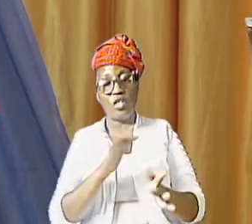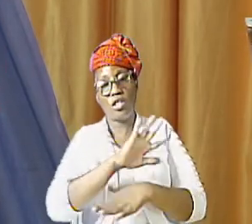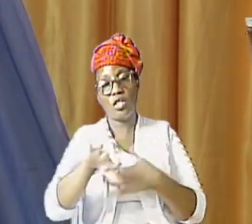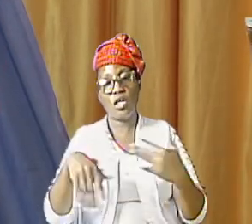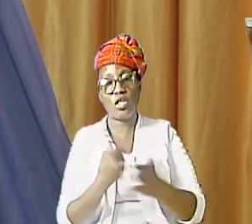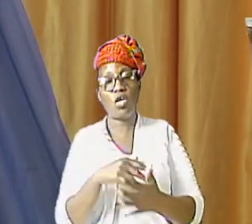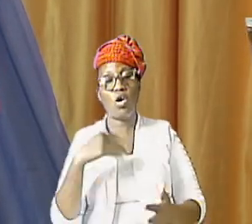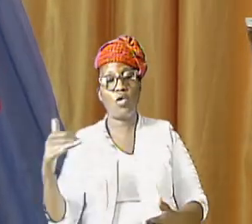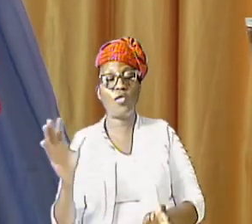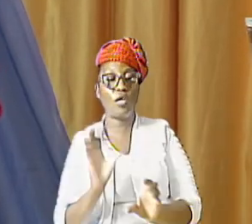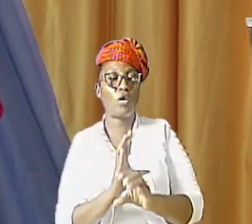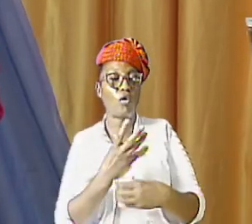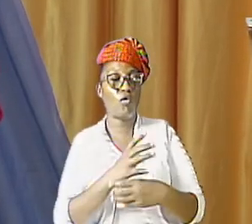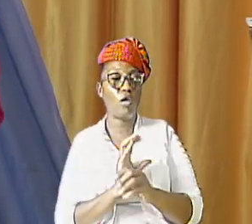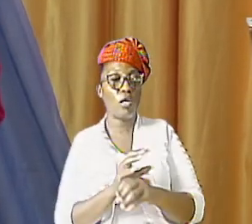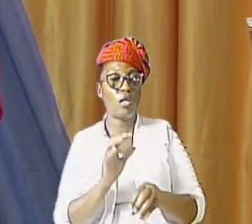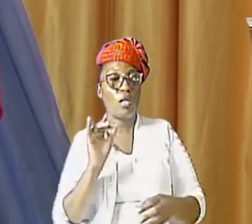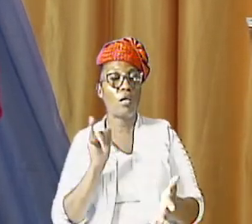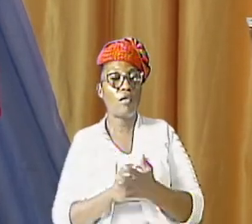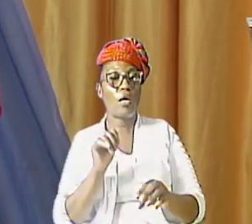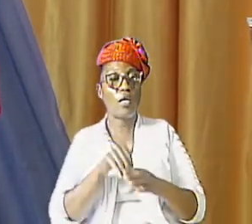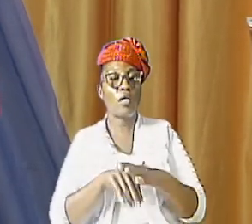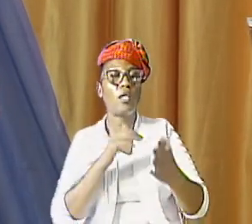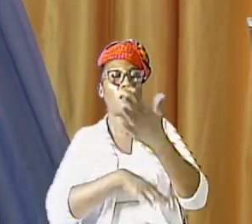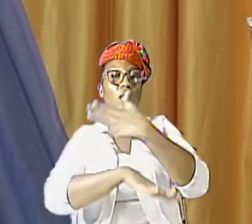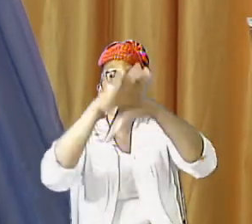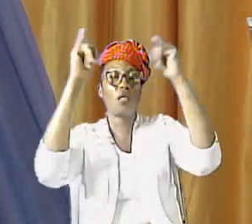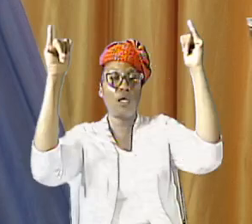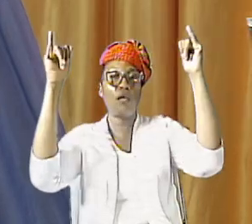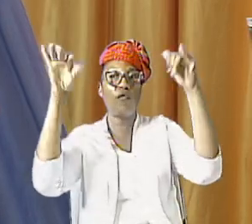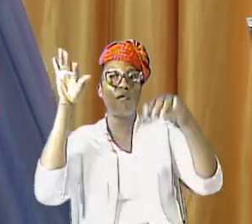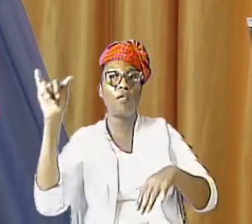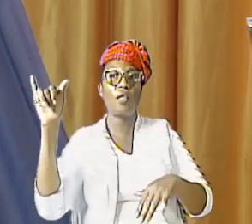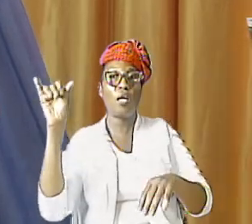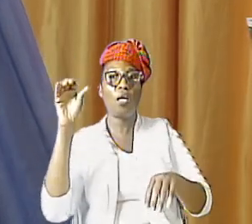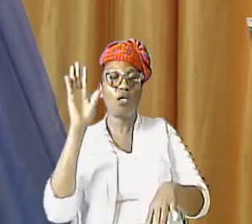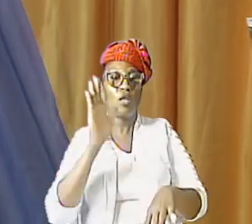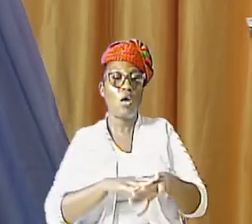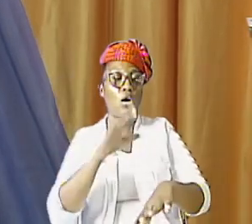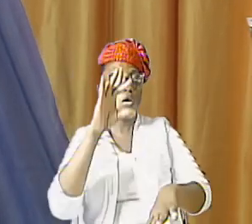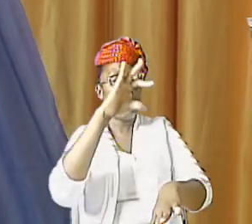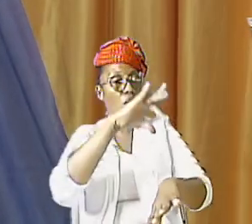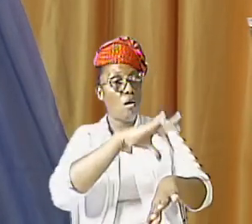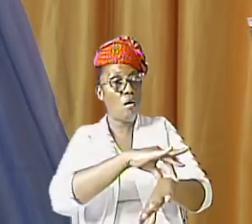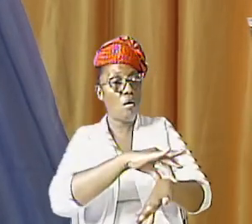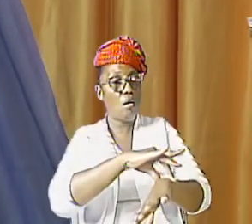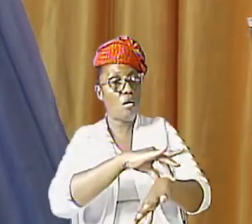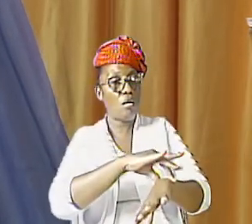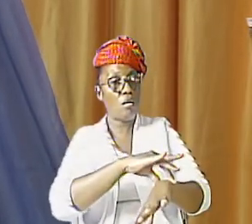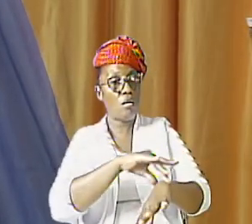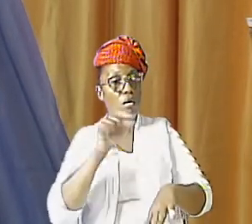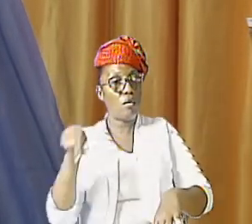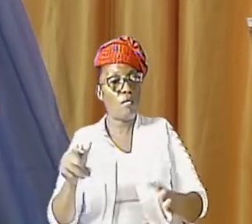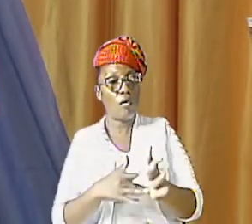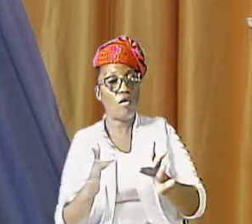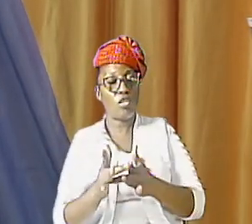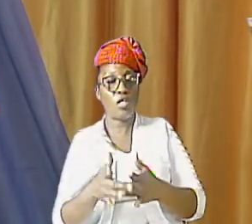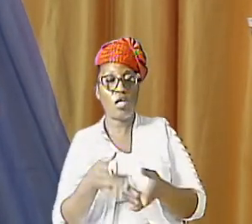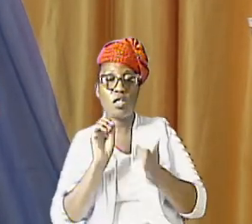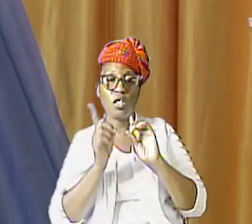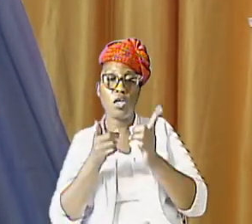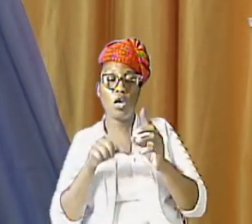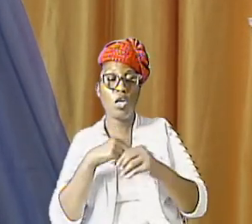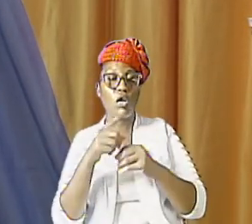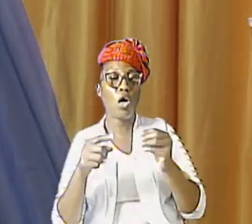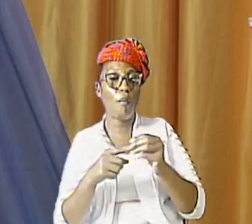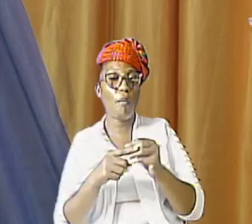created that are in heaven and that are in earth. You know who this is Jesus this is talking about,